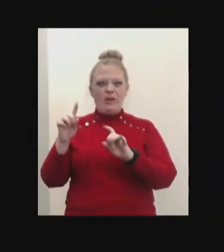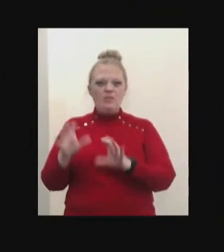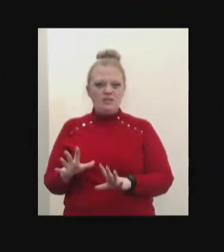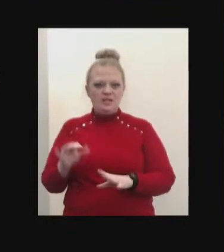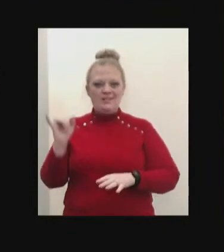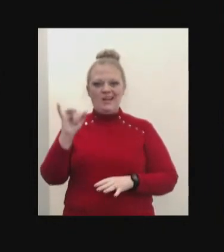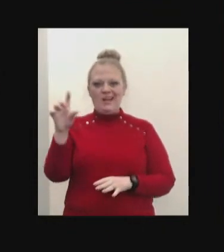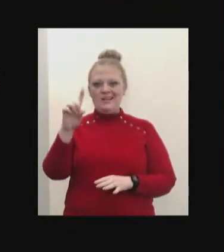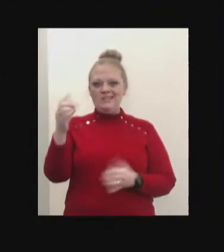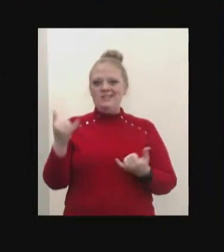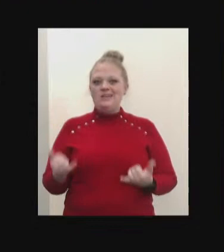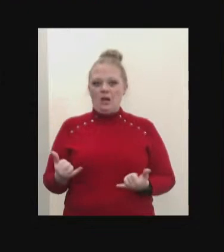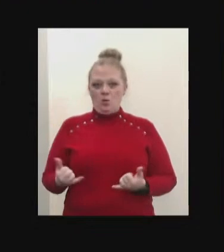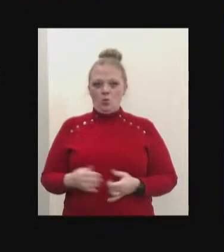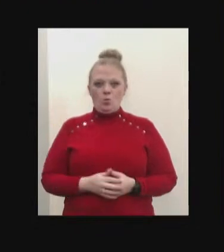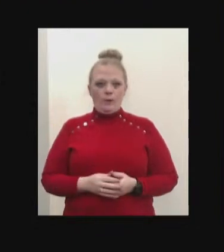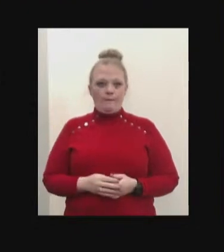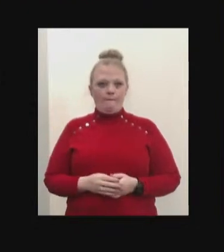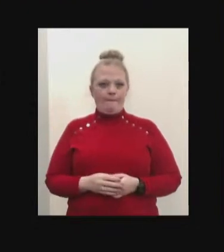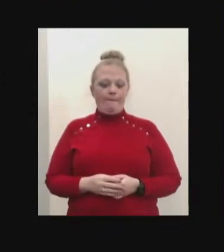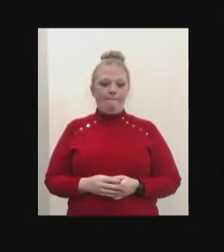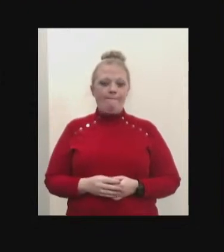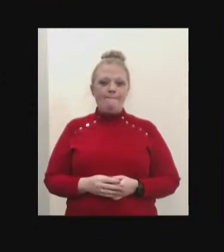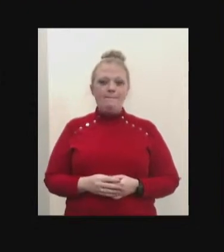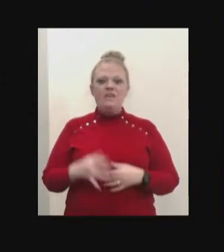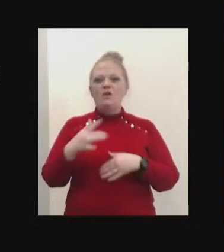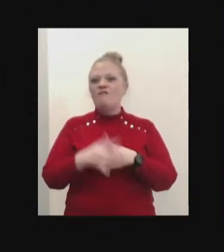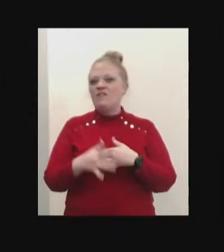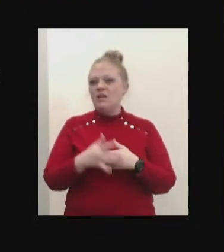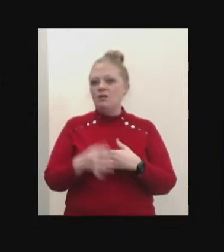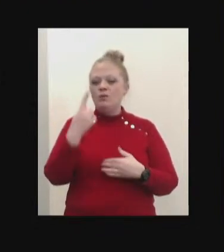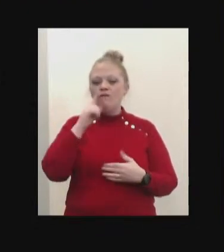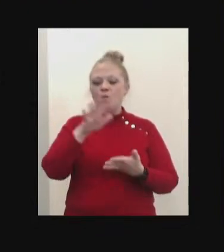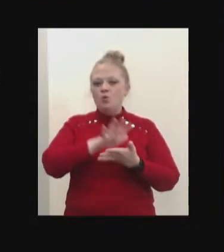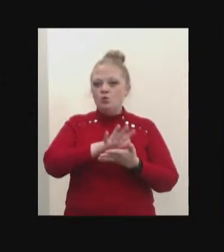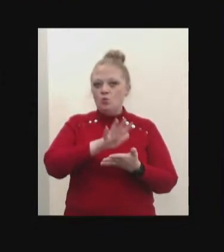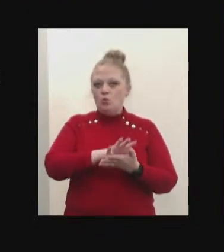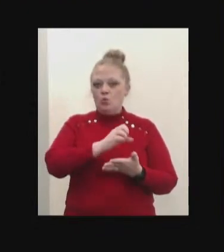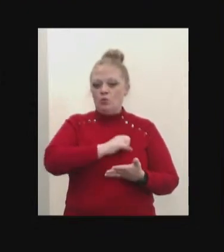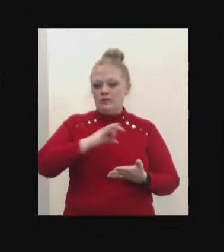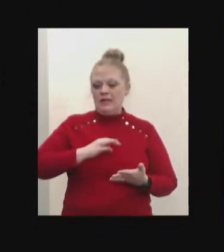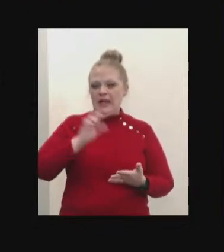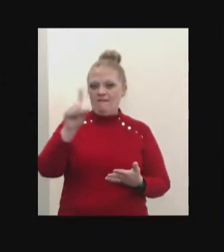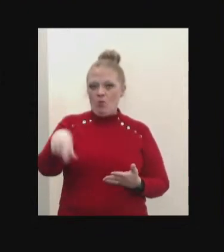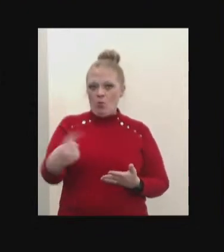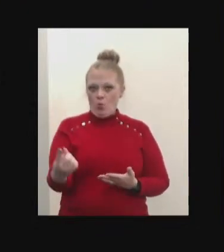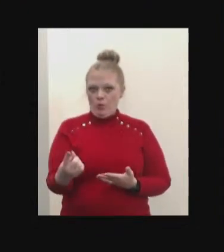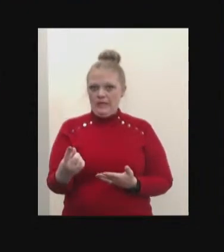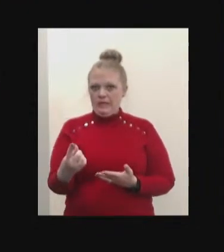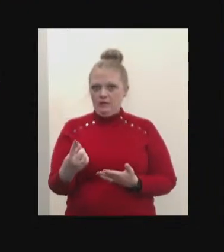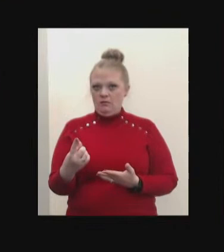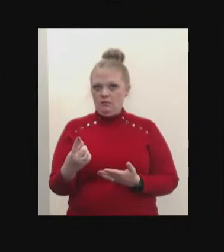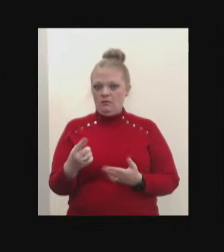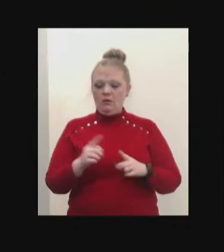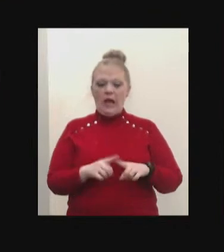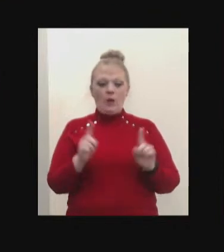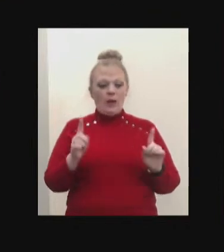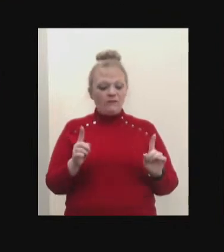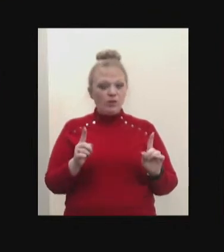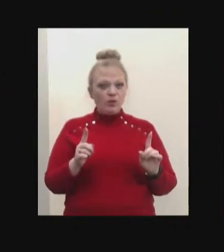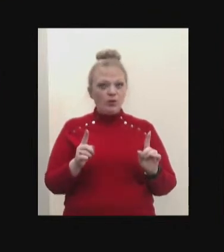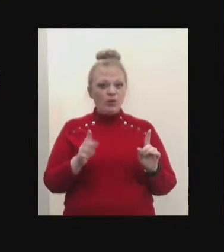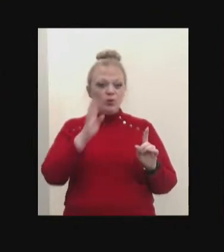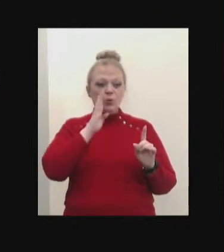Nows. Right now, they're available for symptomatic K through 12 students and staff. And however, we're going to open that up a little